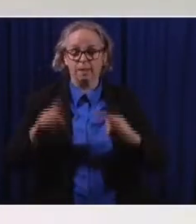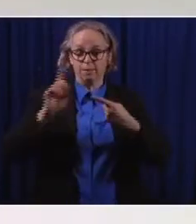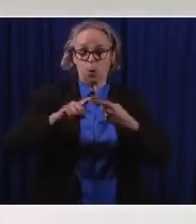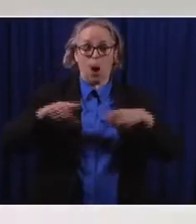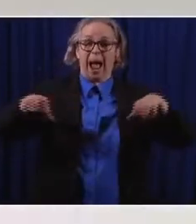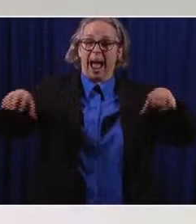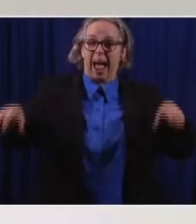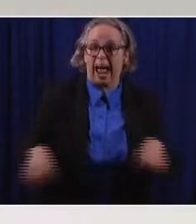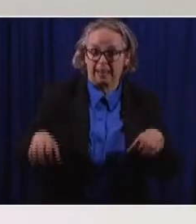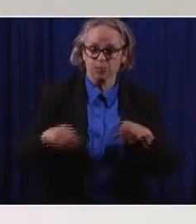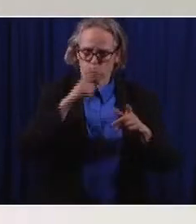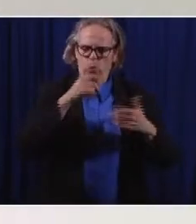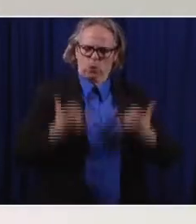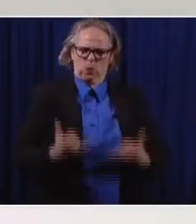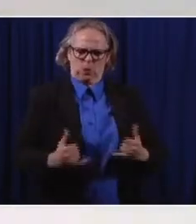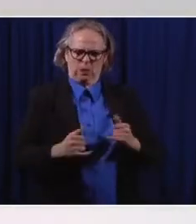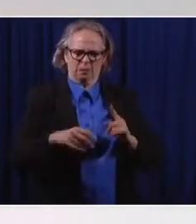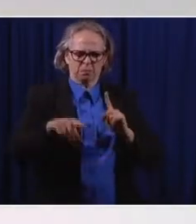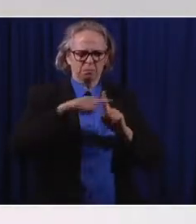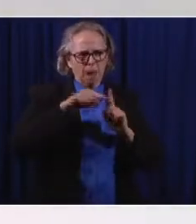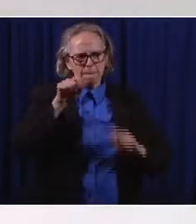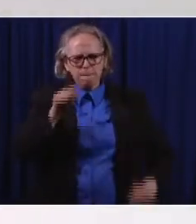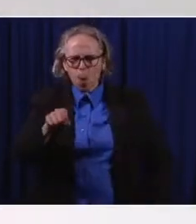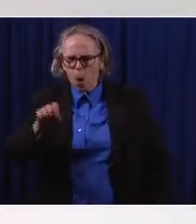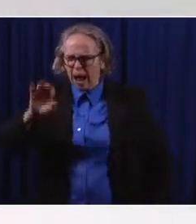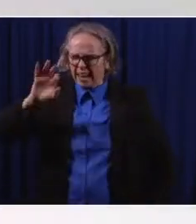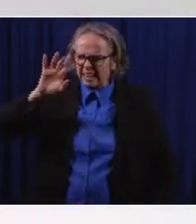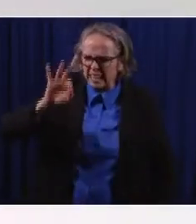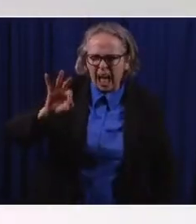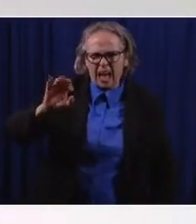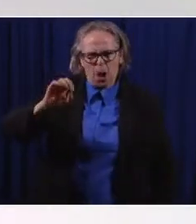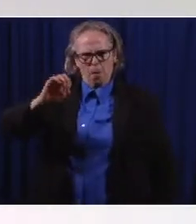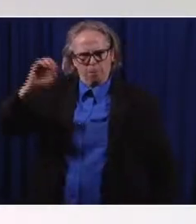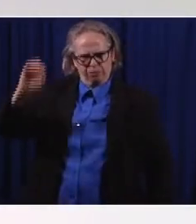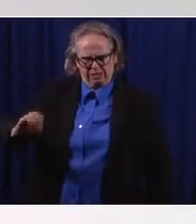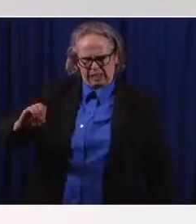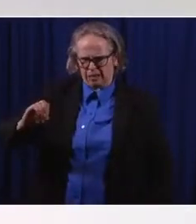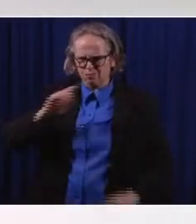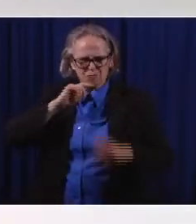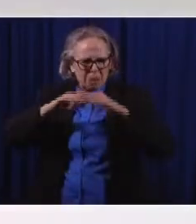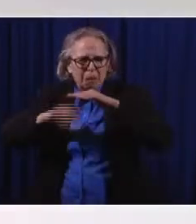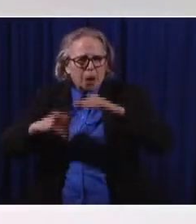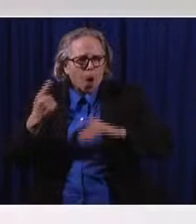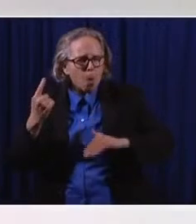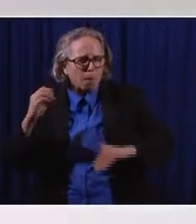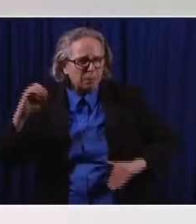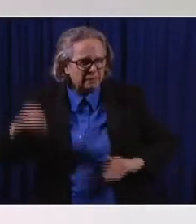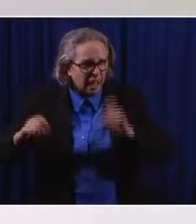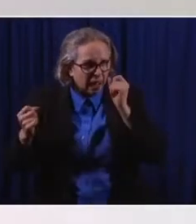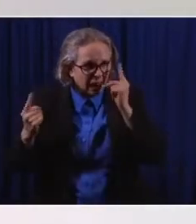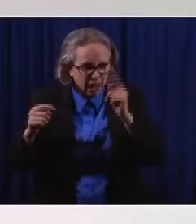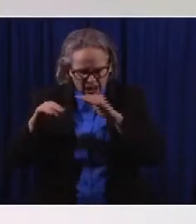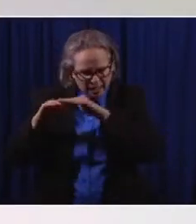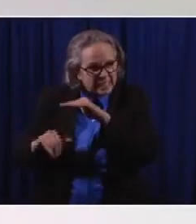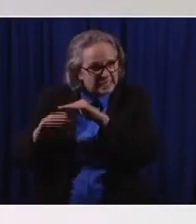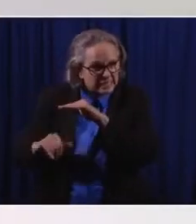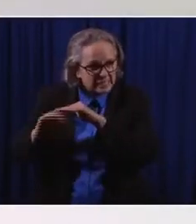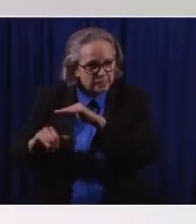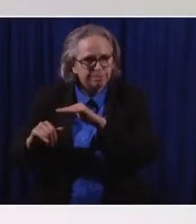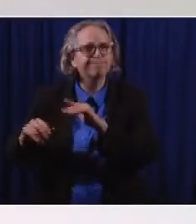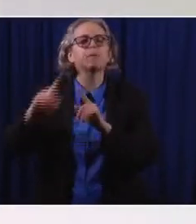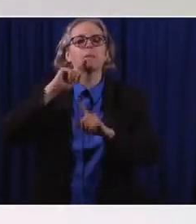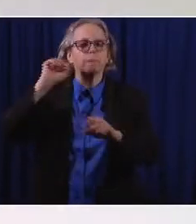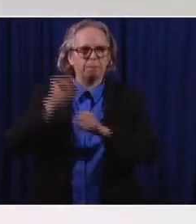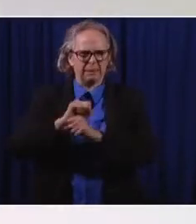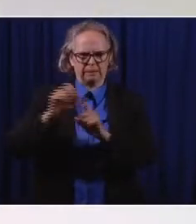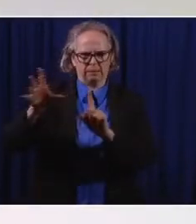that 0.9% of the sample, so that's just under 1% of the sample, had active COVID-19 during that